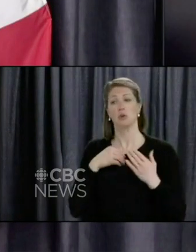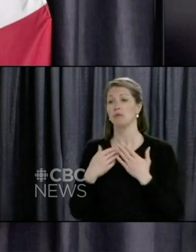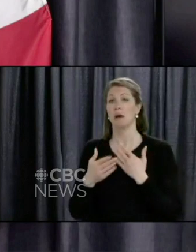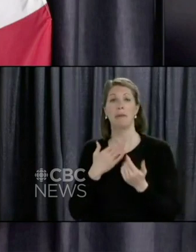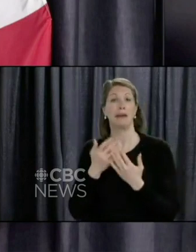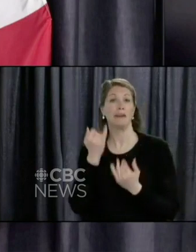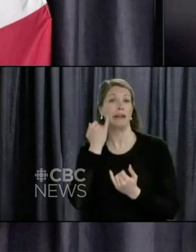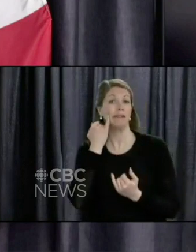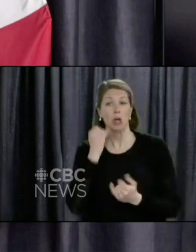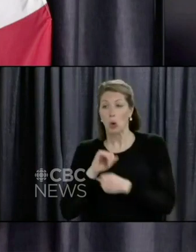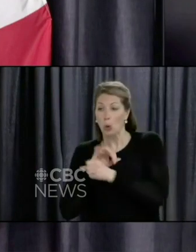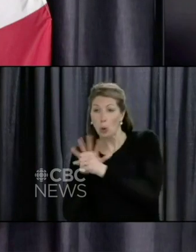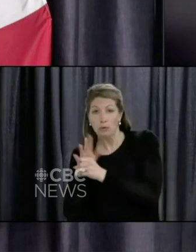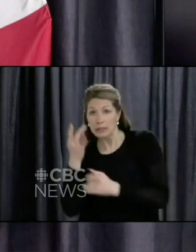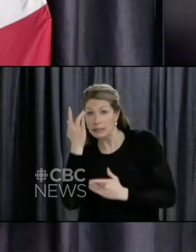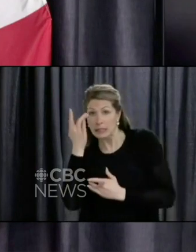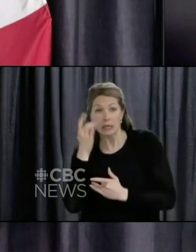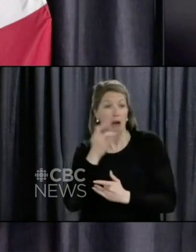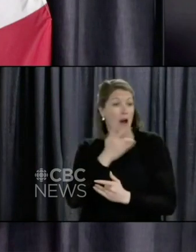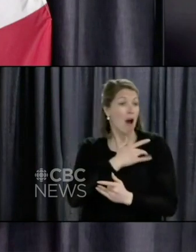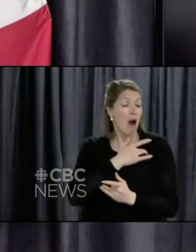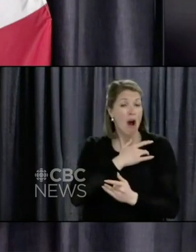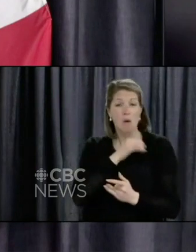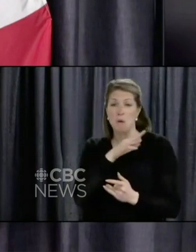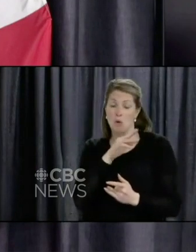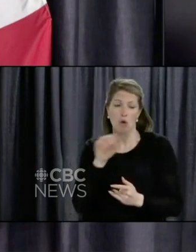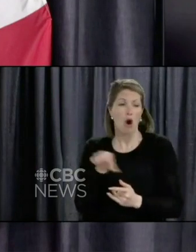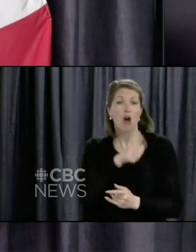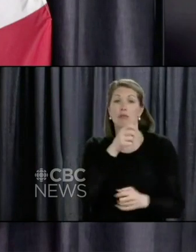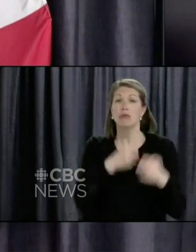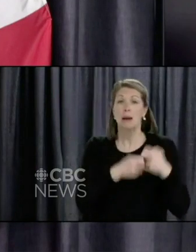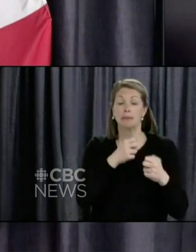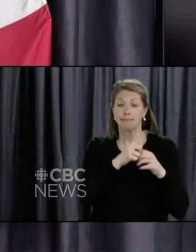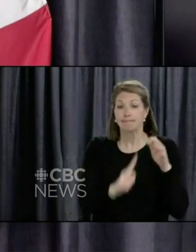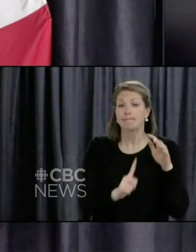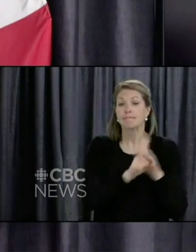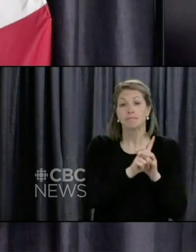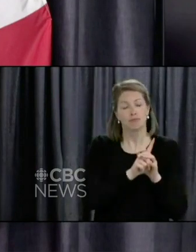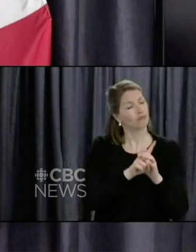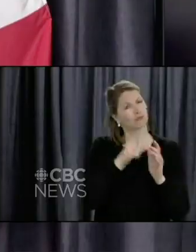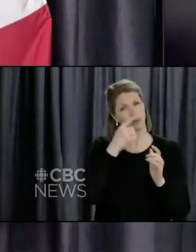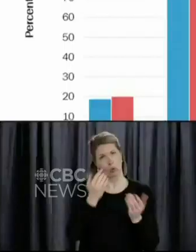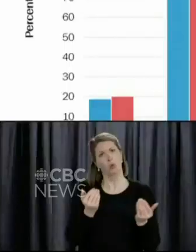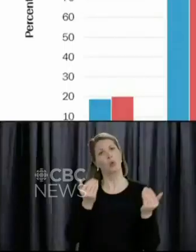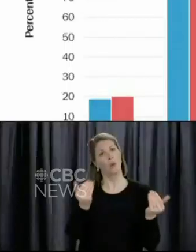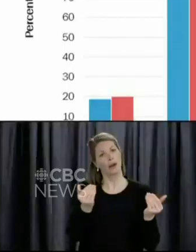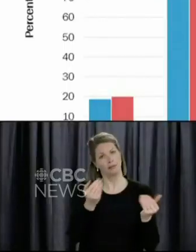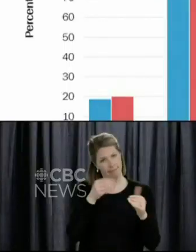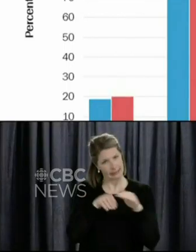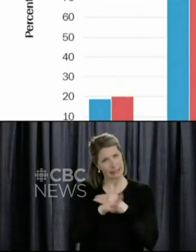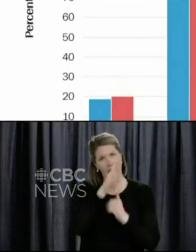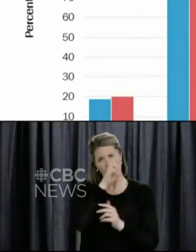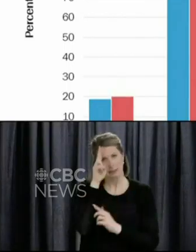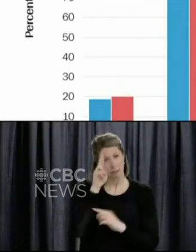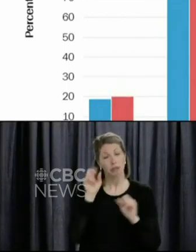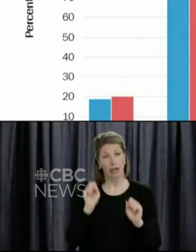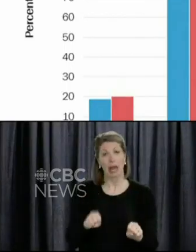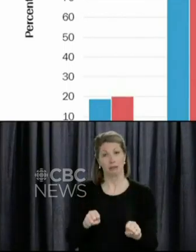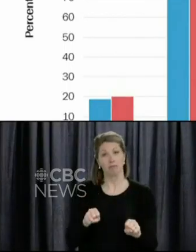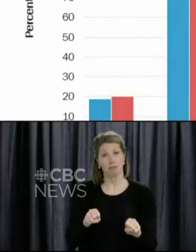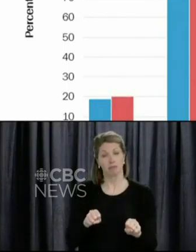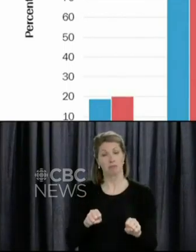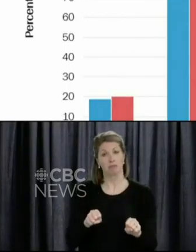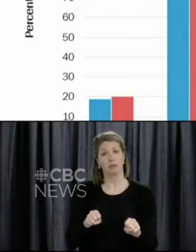primary care network, because we'll look after you as well. The other thing that's quite relevant in terms of this